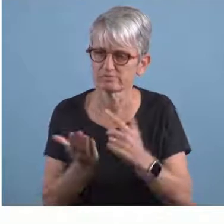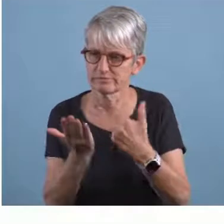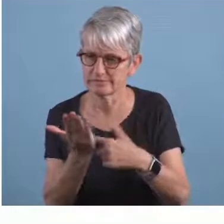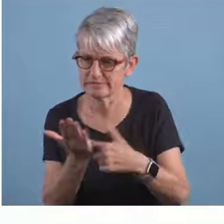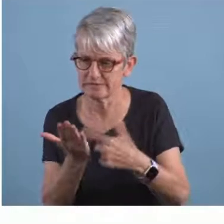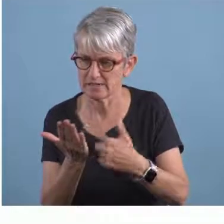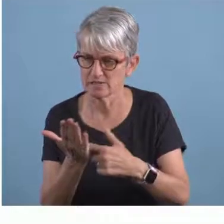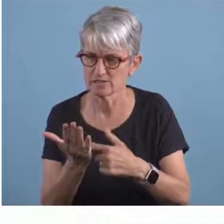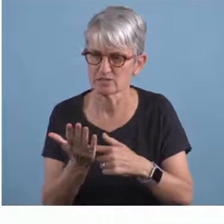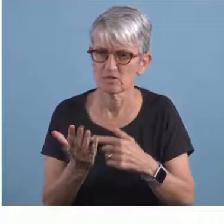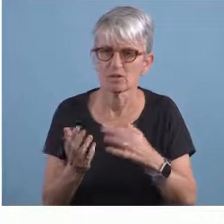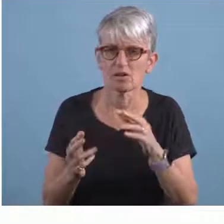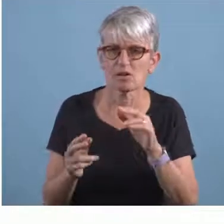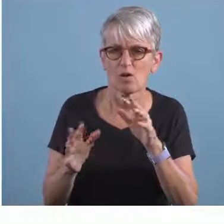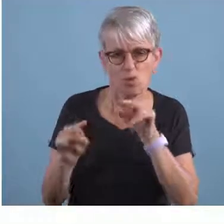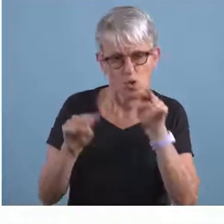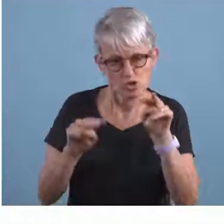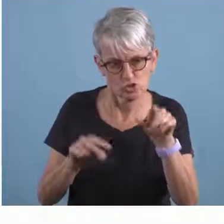Let them watch what you're doing.